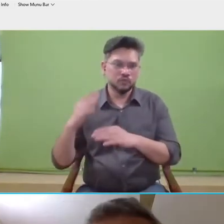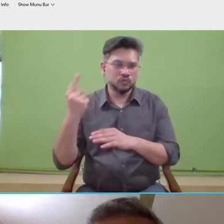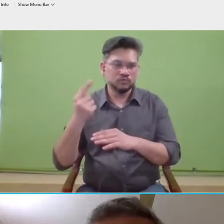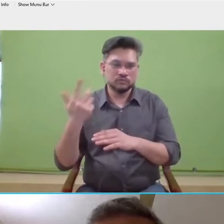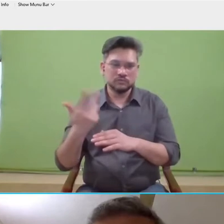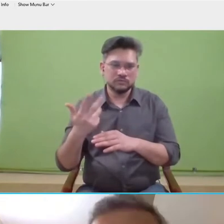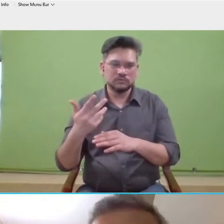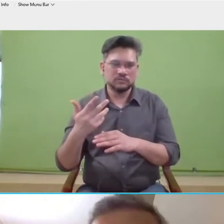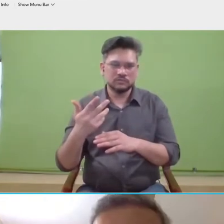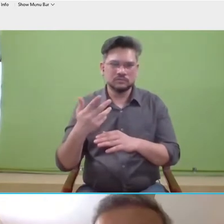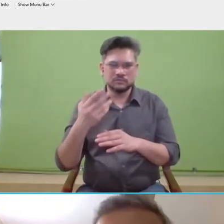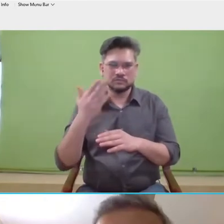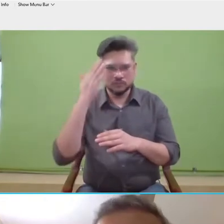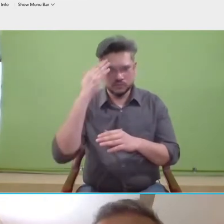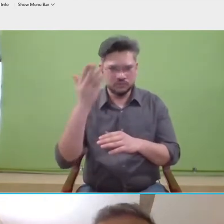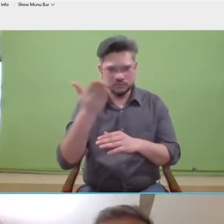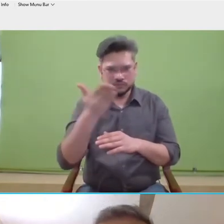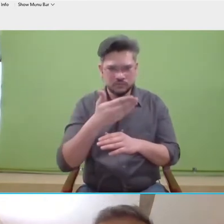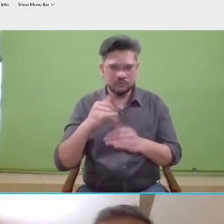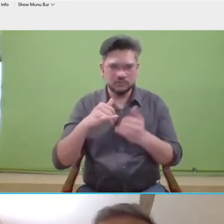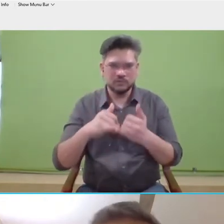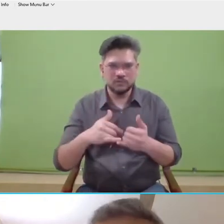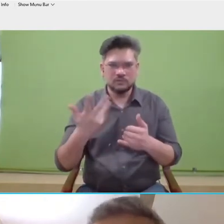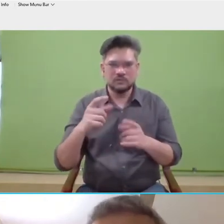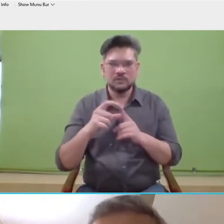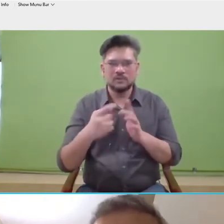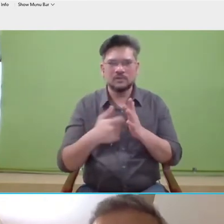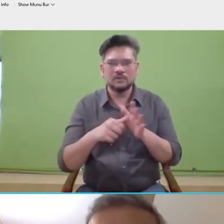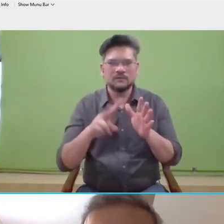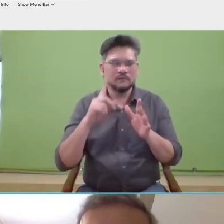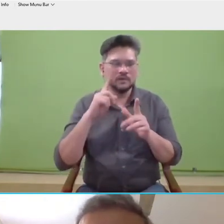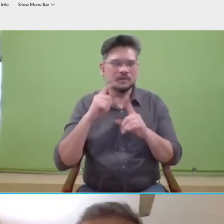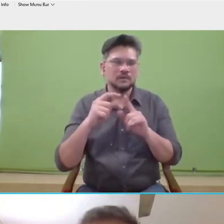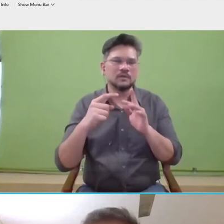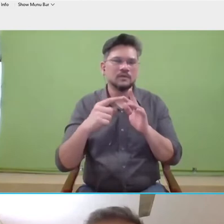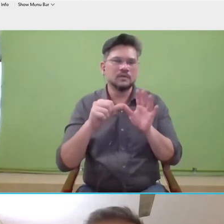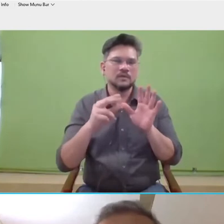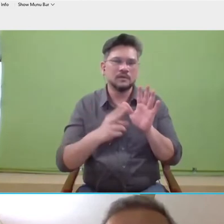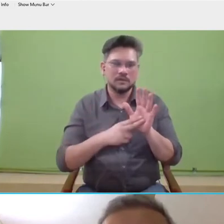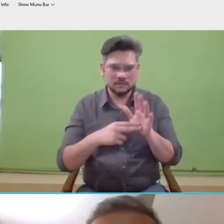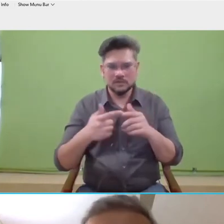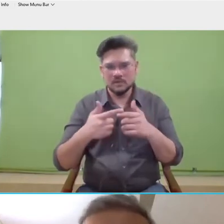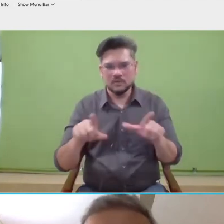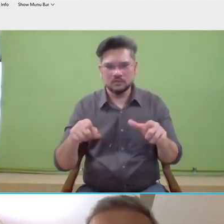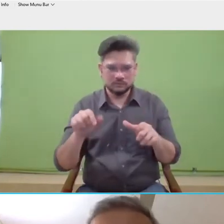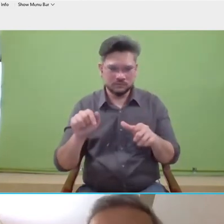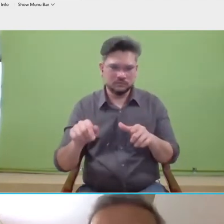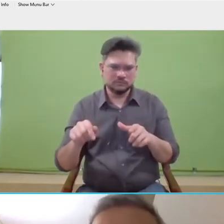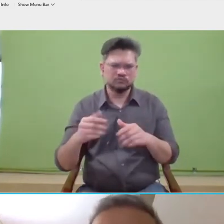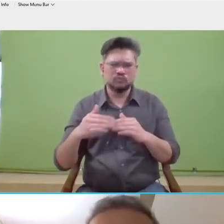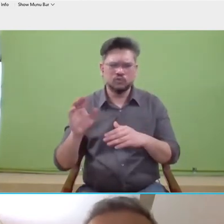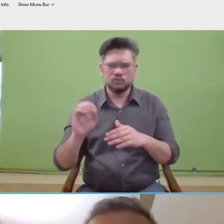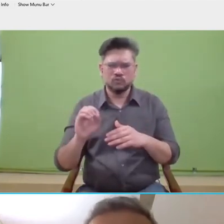familiar to many of you i guess is the dravidian language group not so many languages